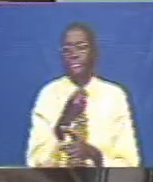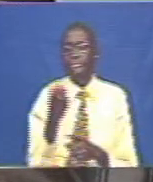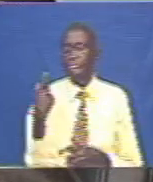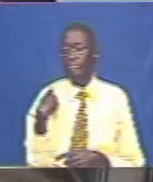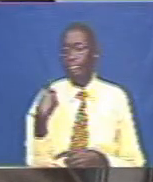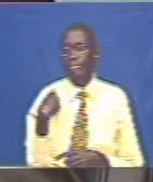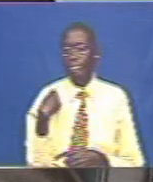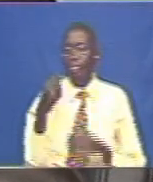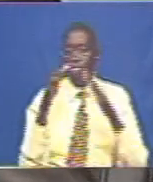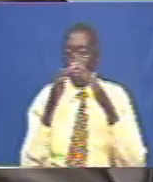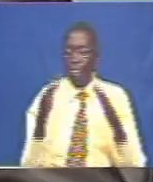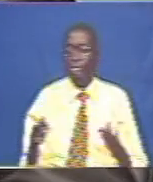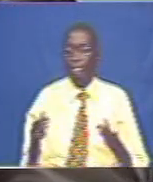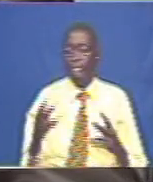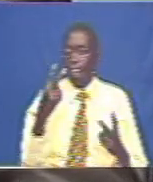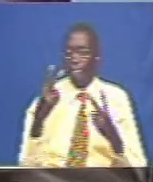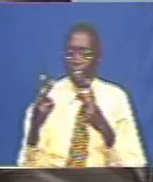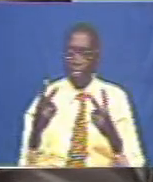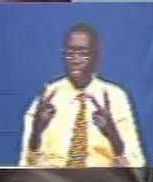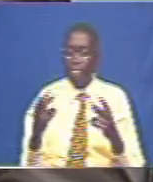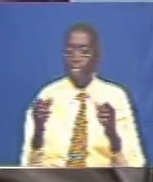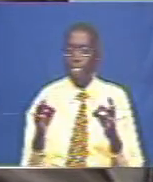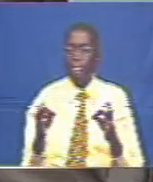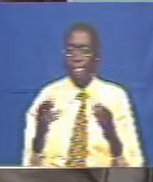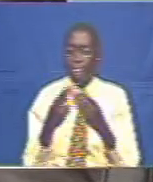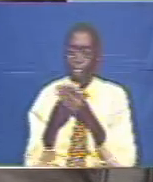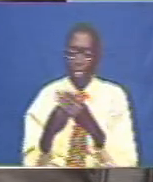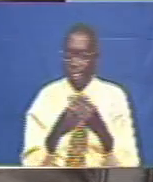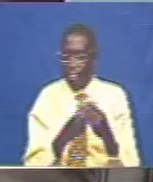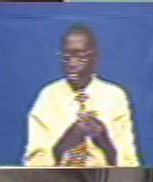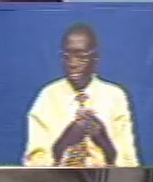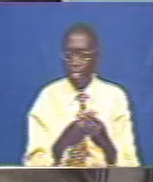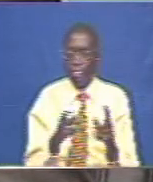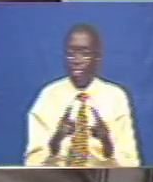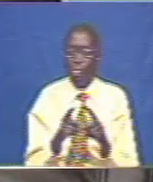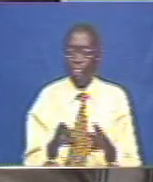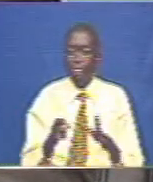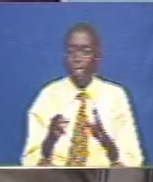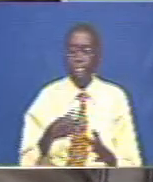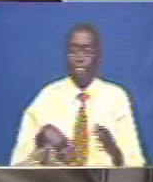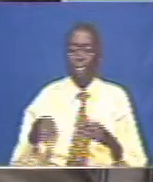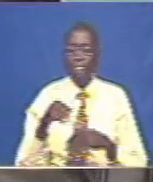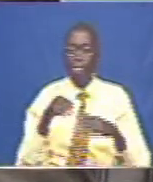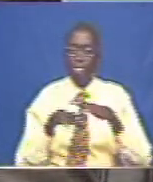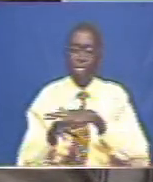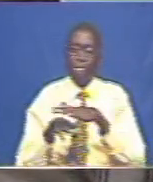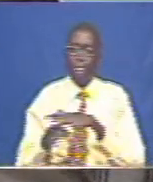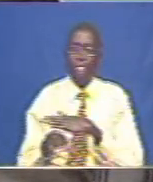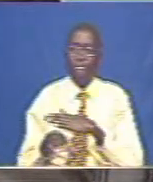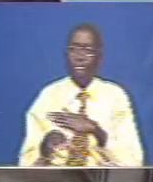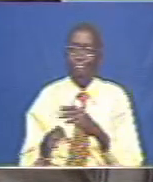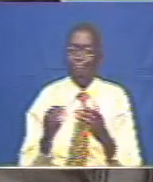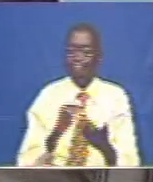terms of housing they are looking for if we partner, and if they can also allow us to access affordable